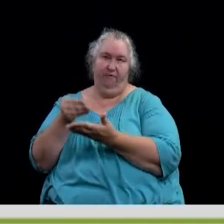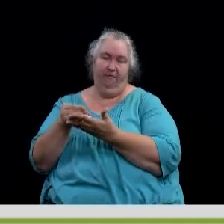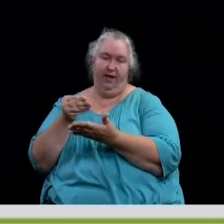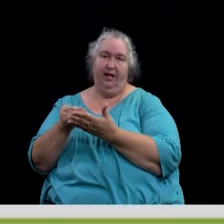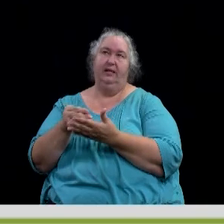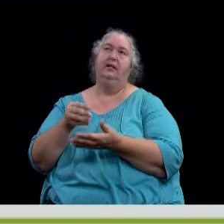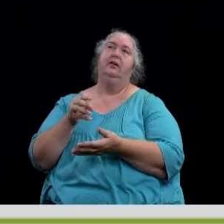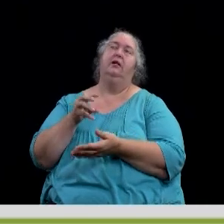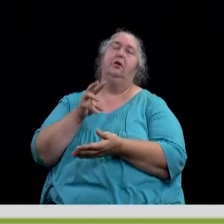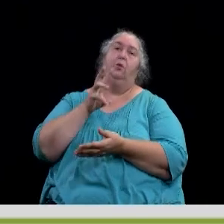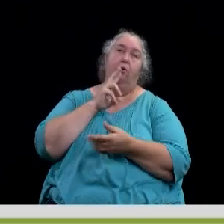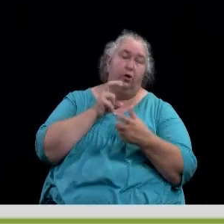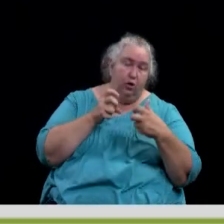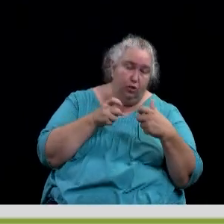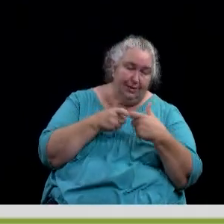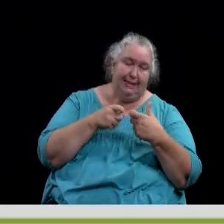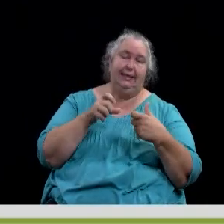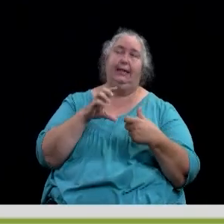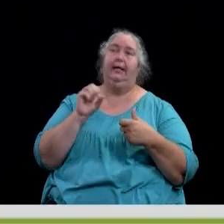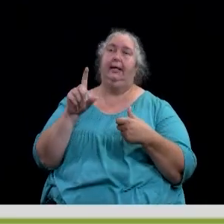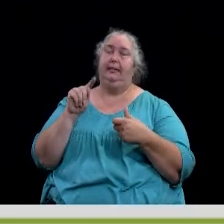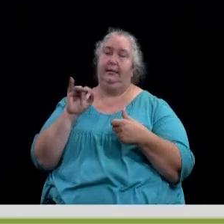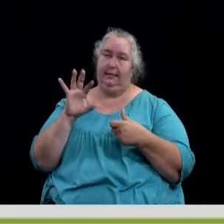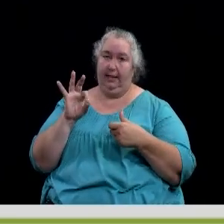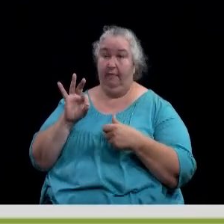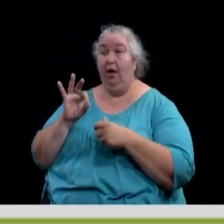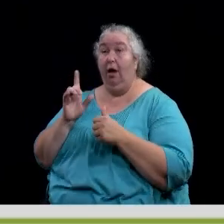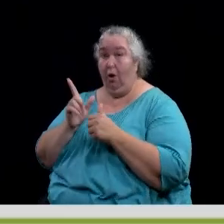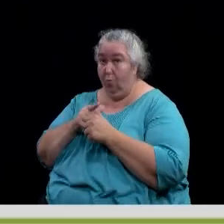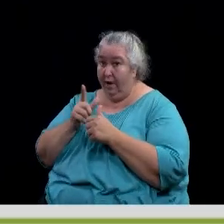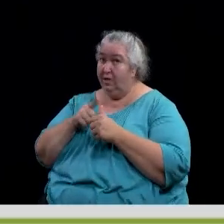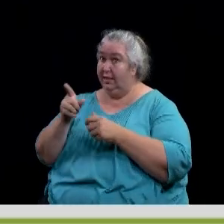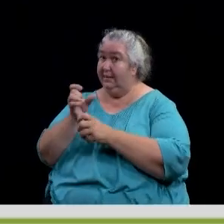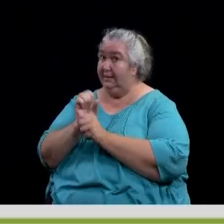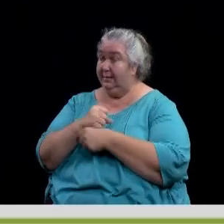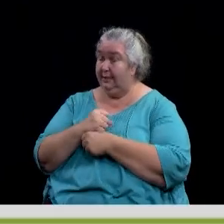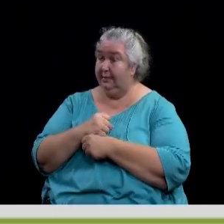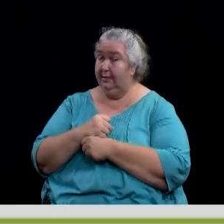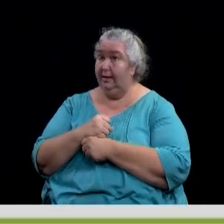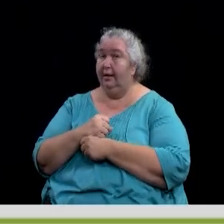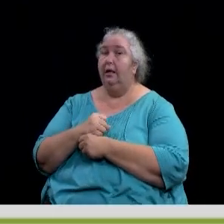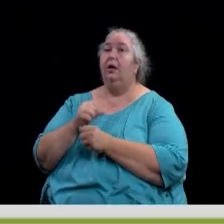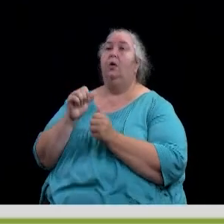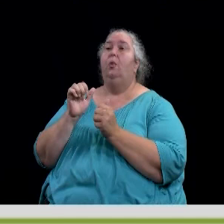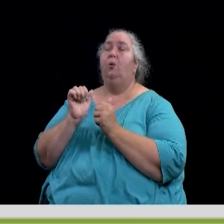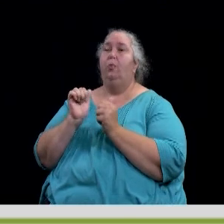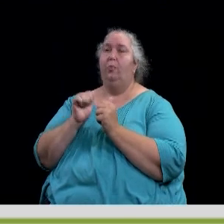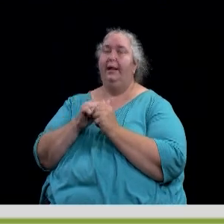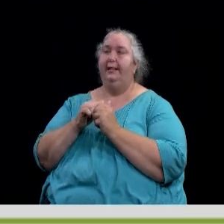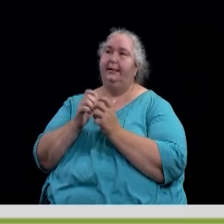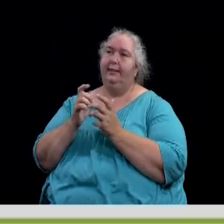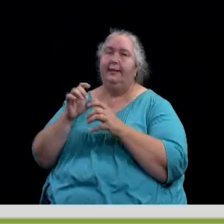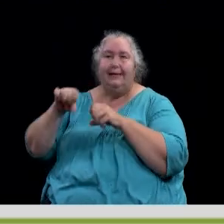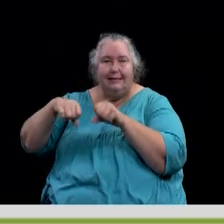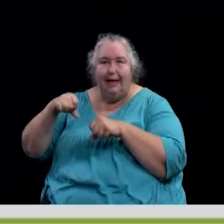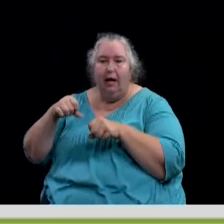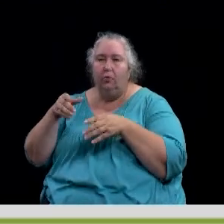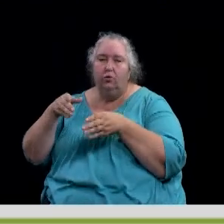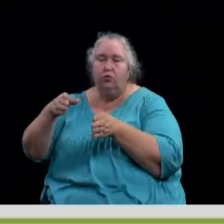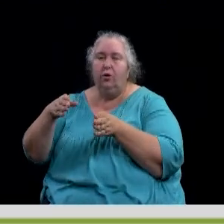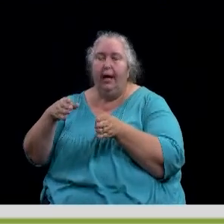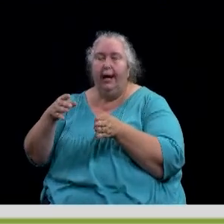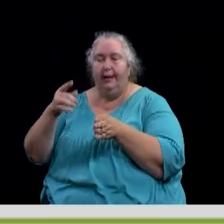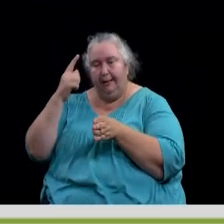Originally, this project was designed and bid with the cycle track concept in mind, in a median area that divided traffic from cyclists as shown on the cross-section in the